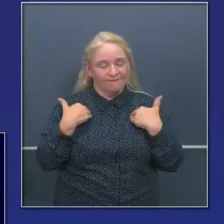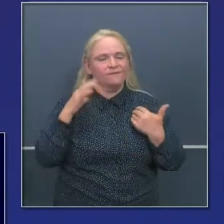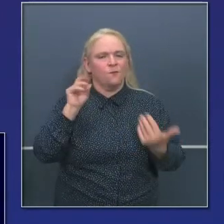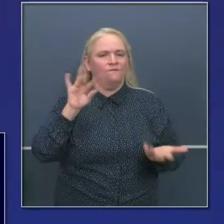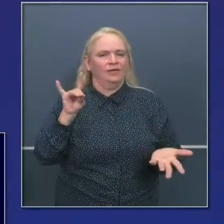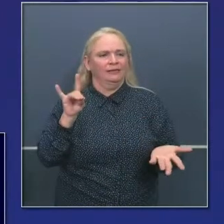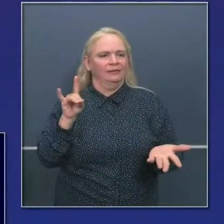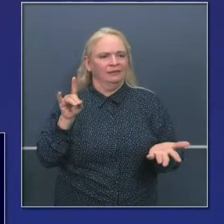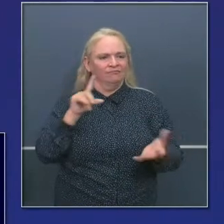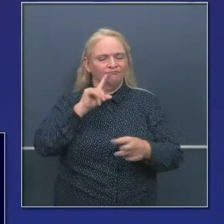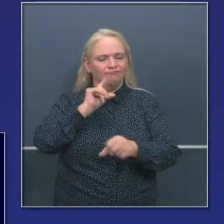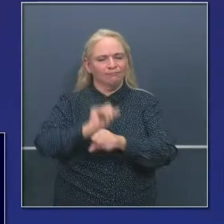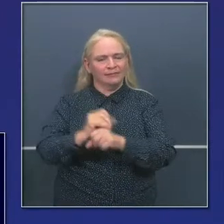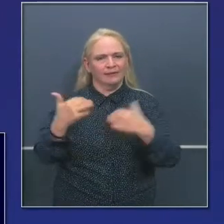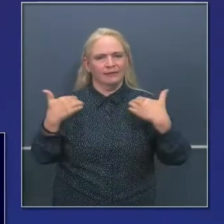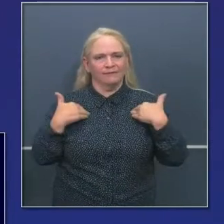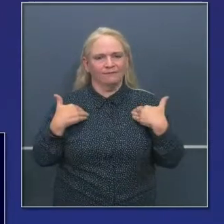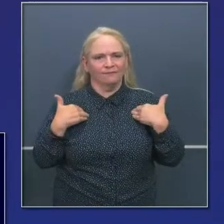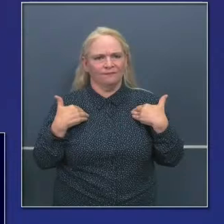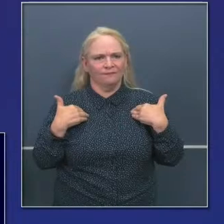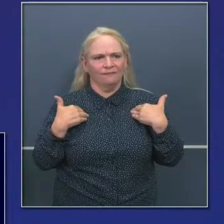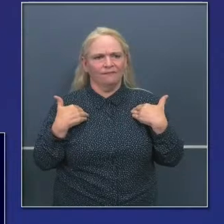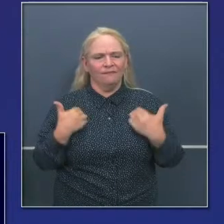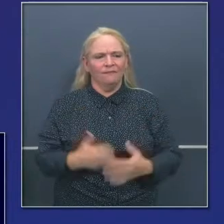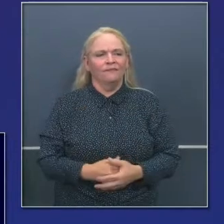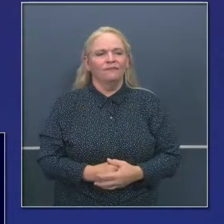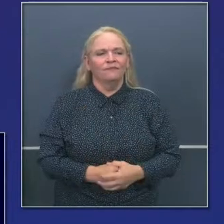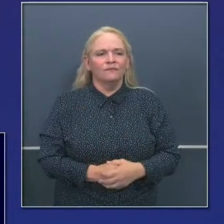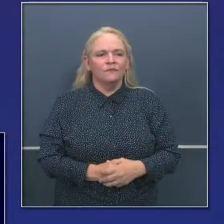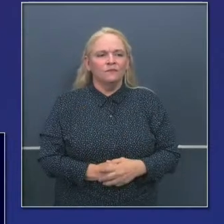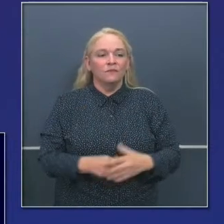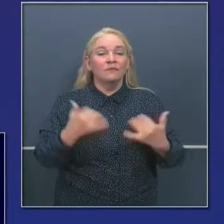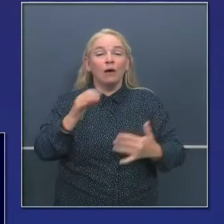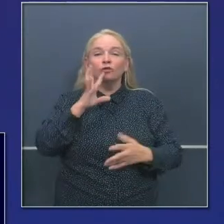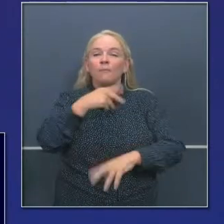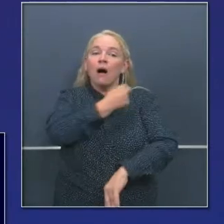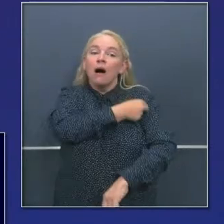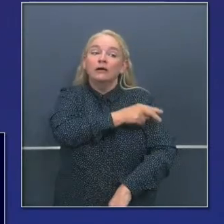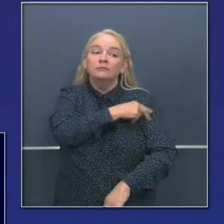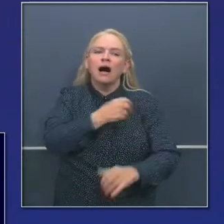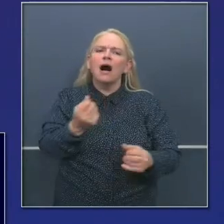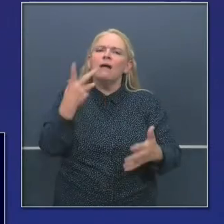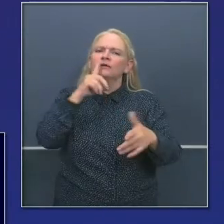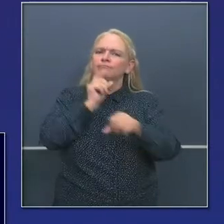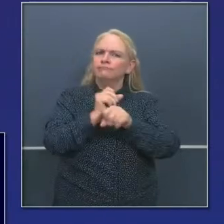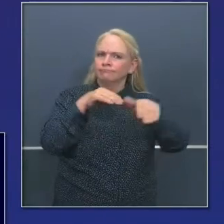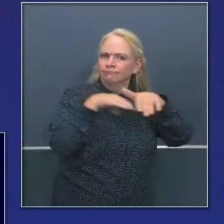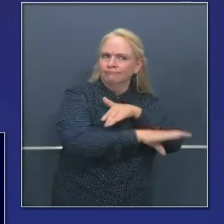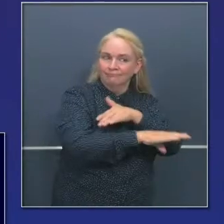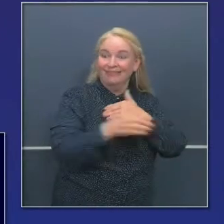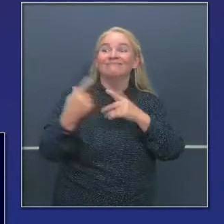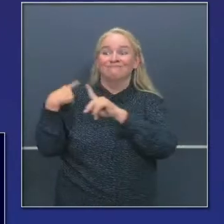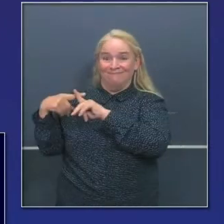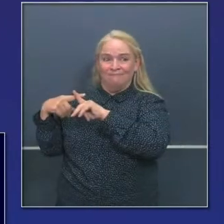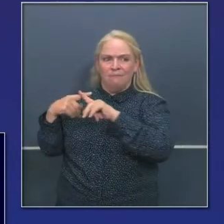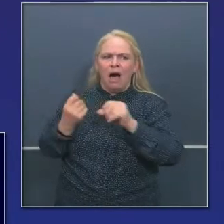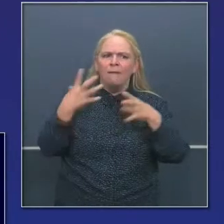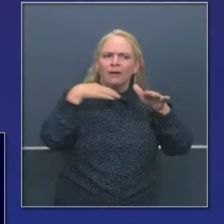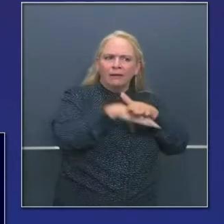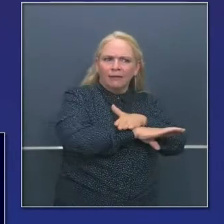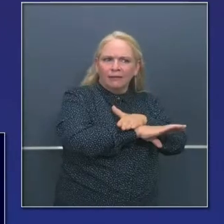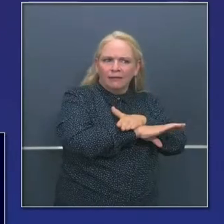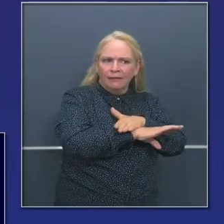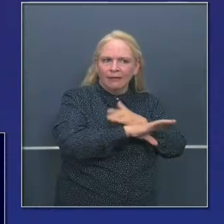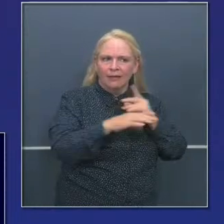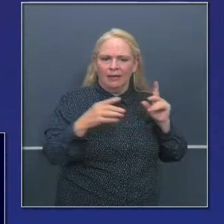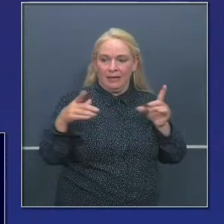today. Hospitalizations, as you see positivity rates go up, total number of cases that are identified as positive, we're going to see a trend